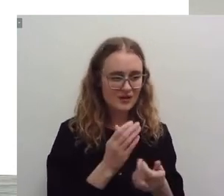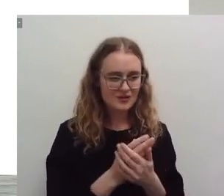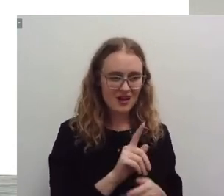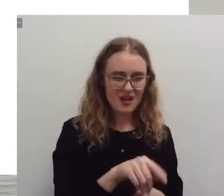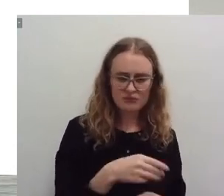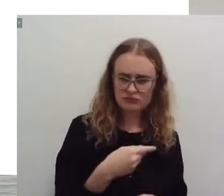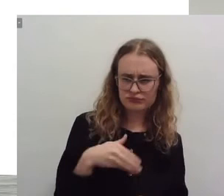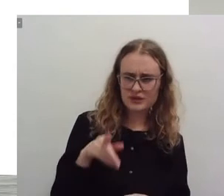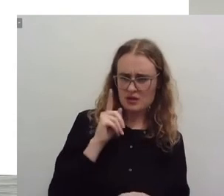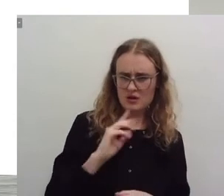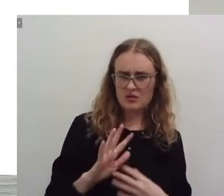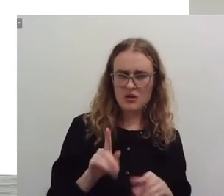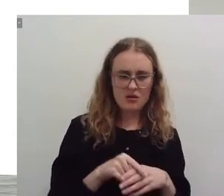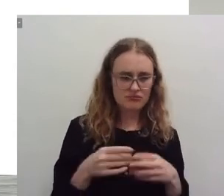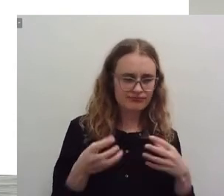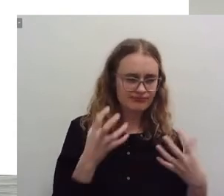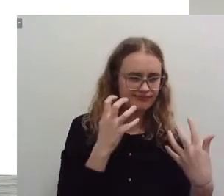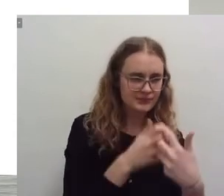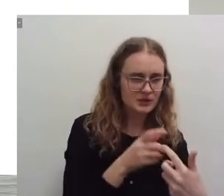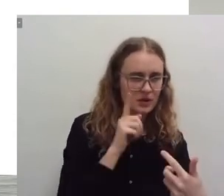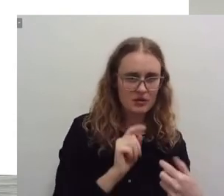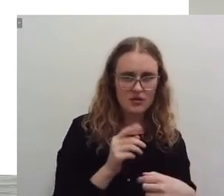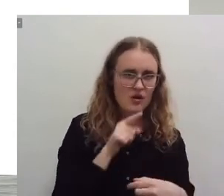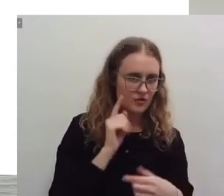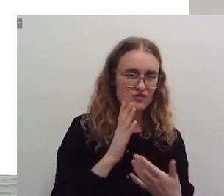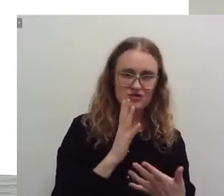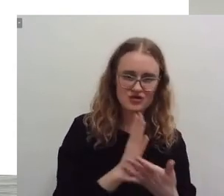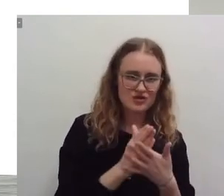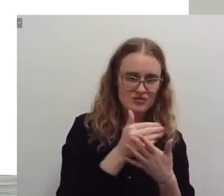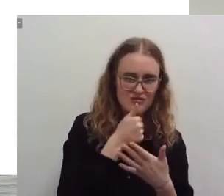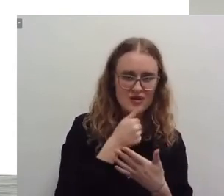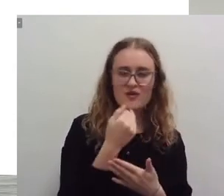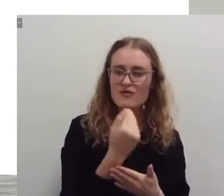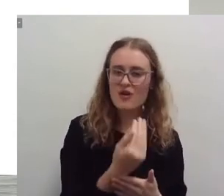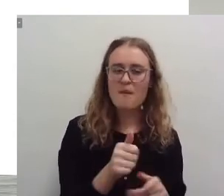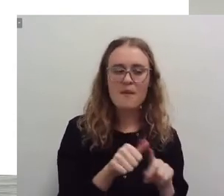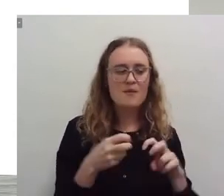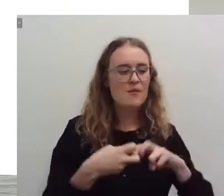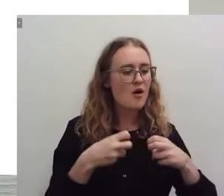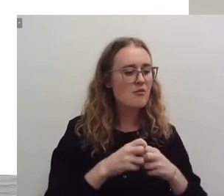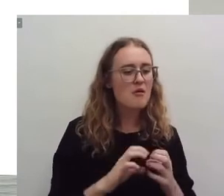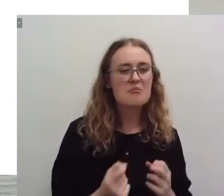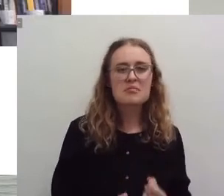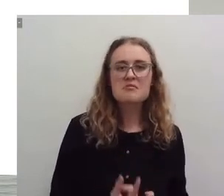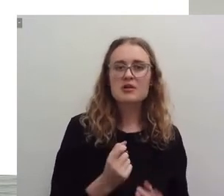what kind of resistance do you meet, and how do you cope with that resistance?